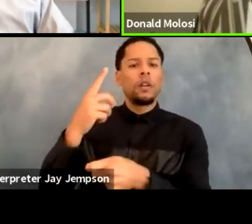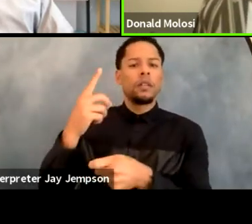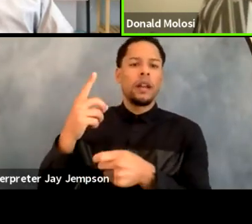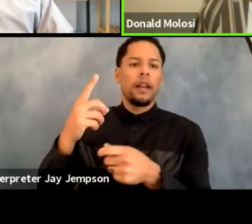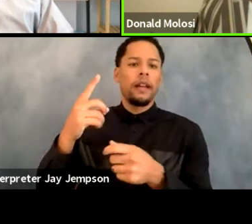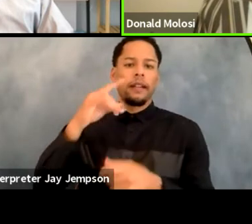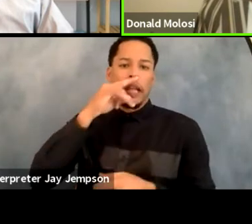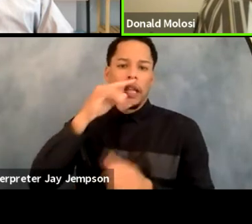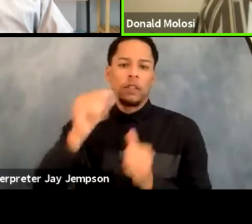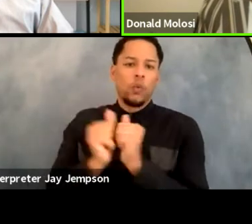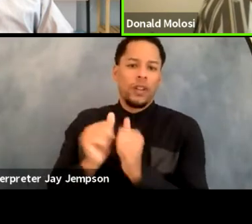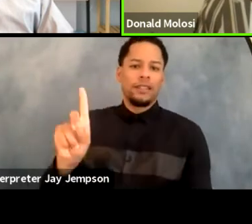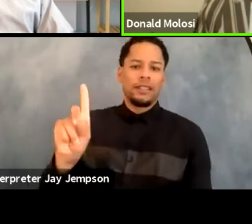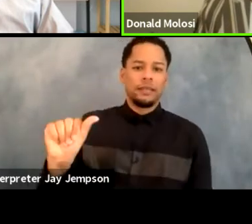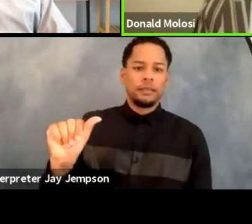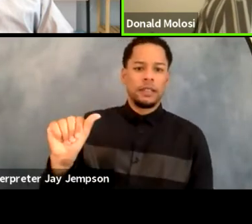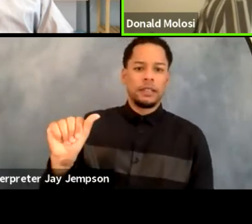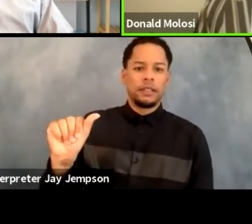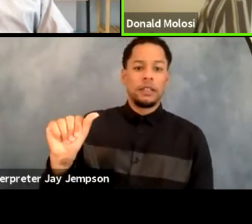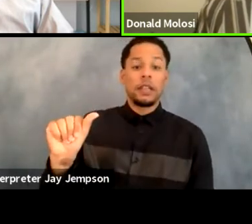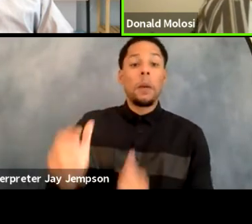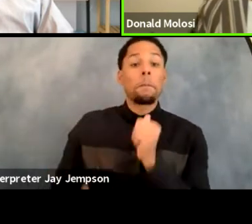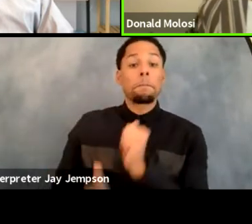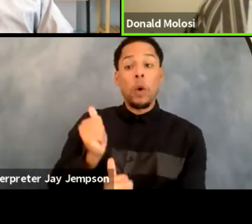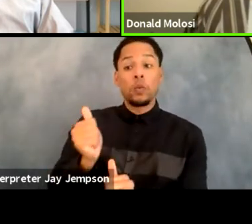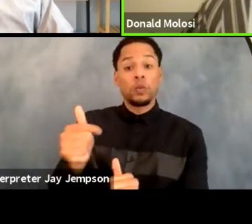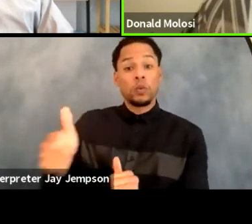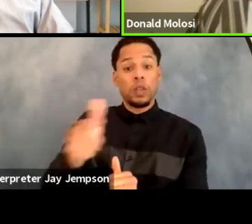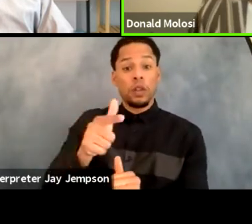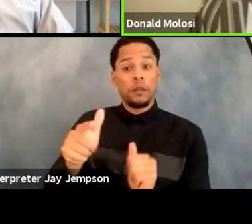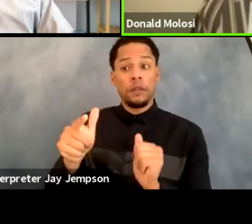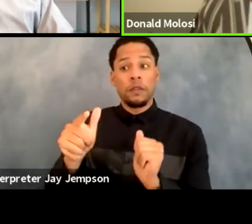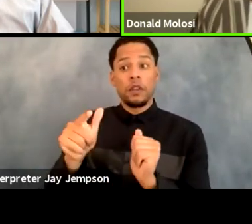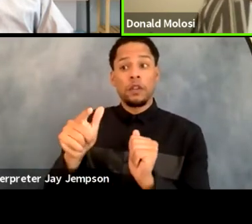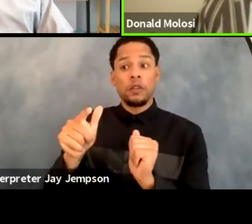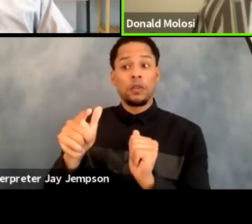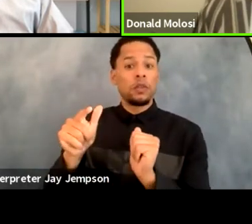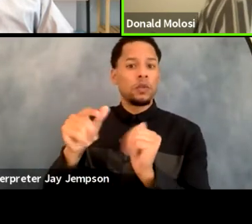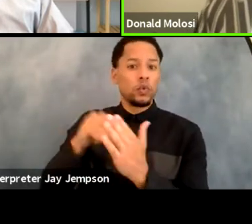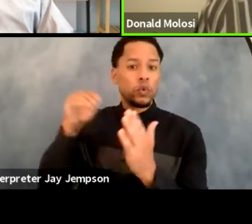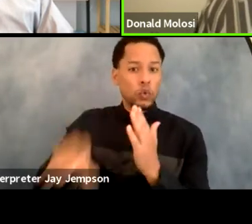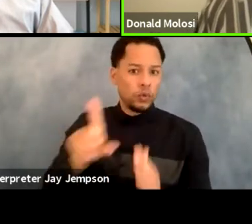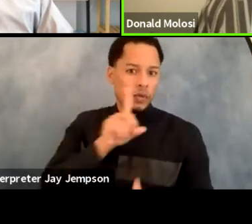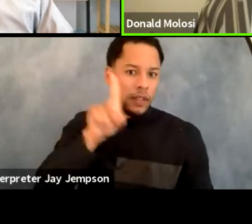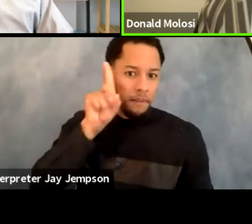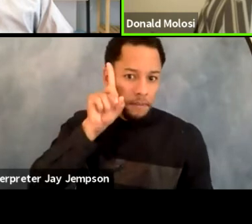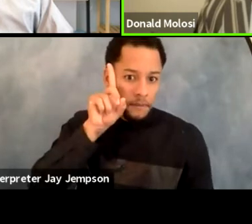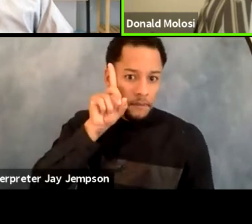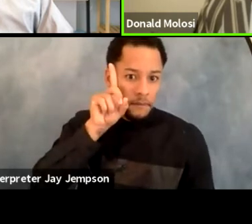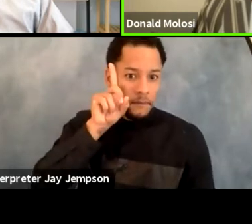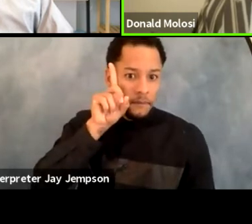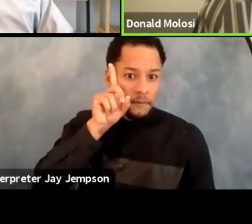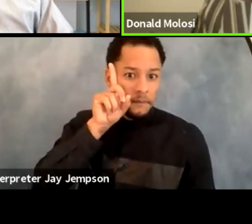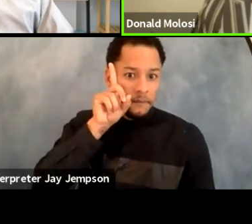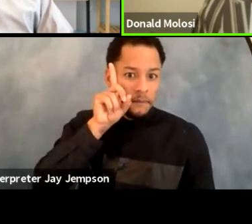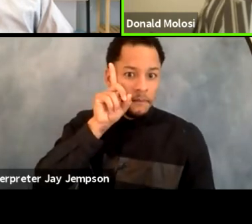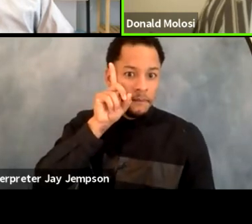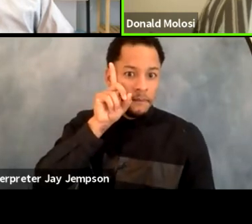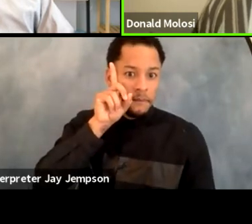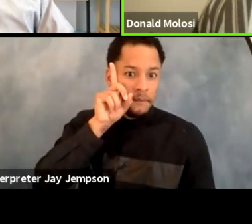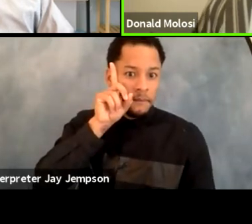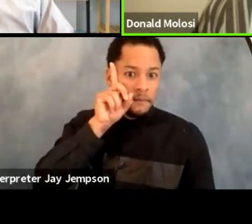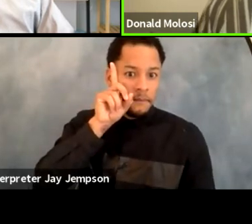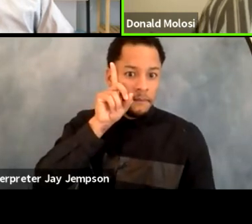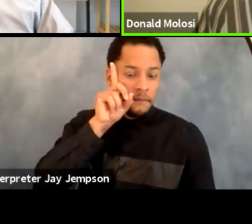of the students were there because they were deaf, but it was a very mixed school in terms of disabilities, which of course is a terrible